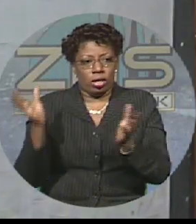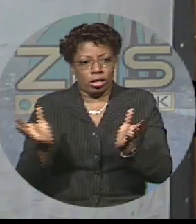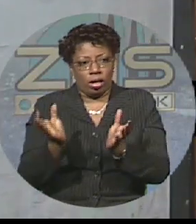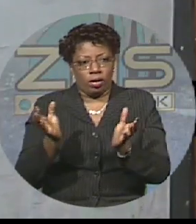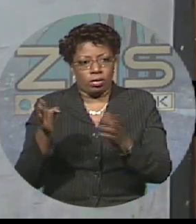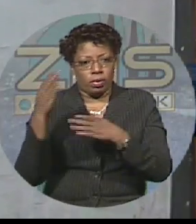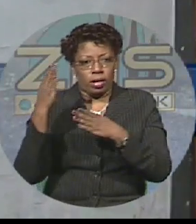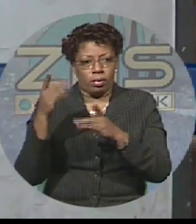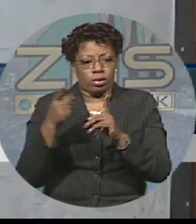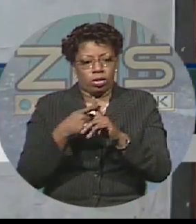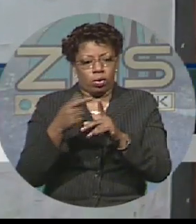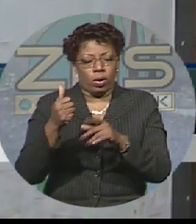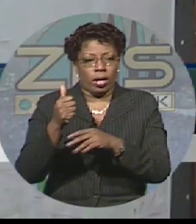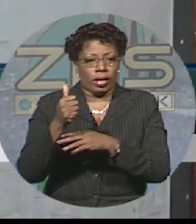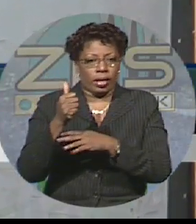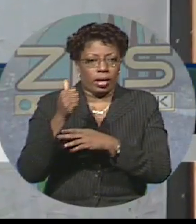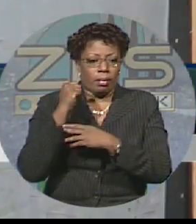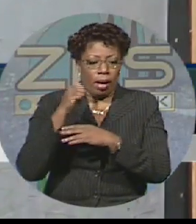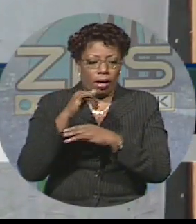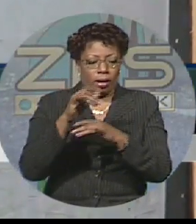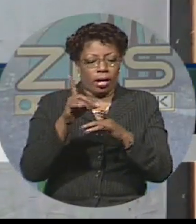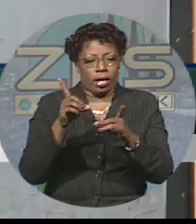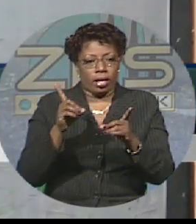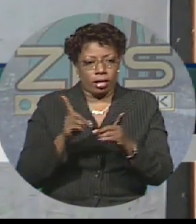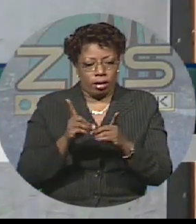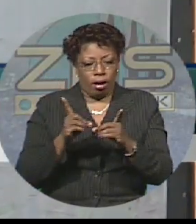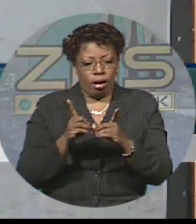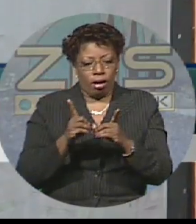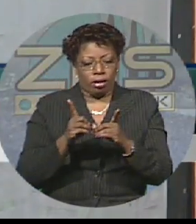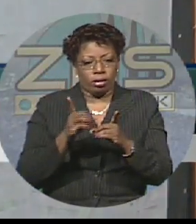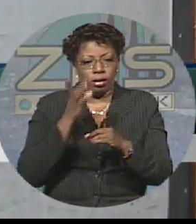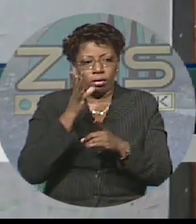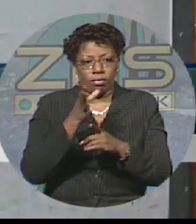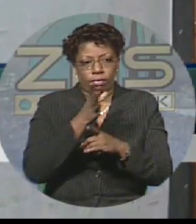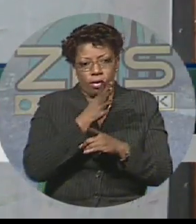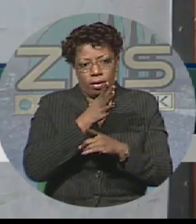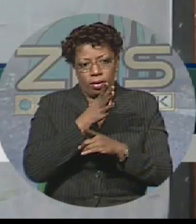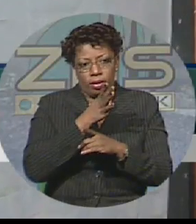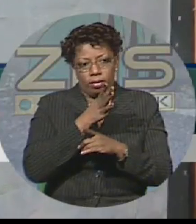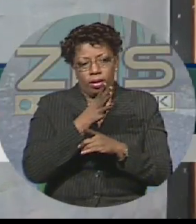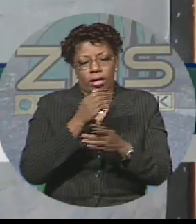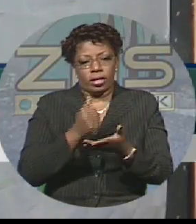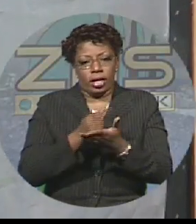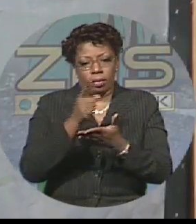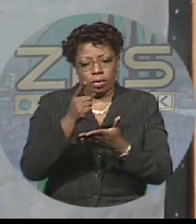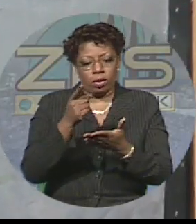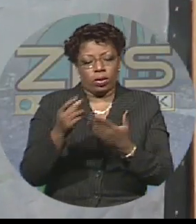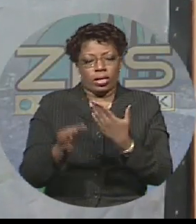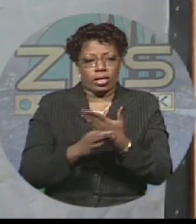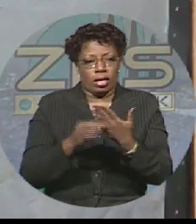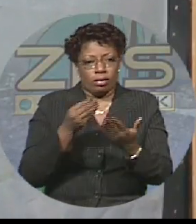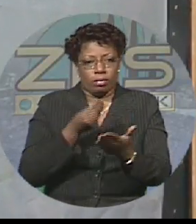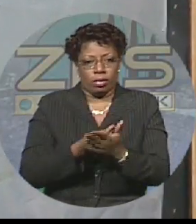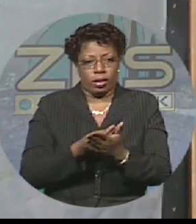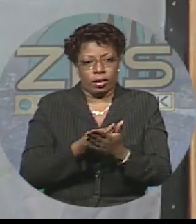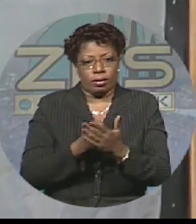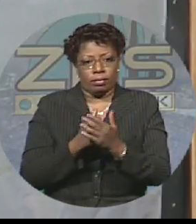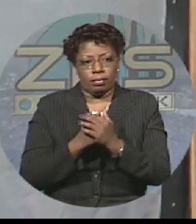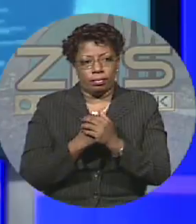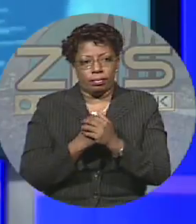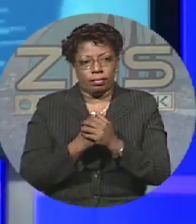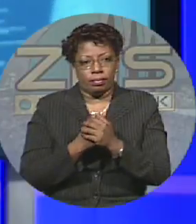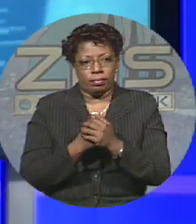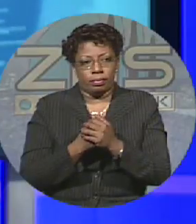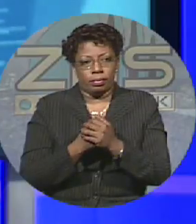Bahamians to get involved in backyard farming, as you can not only produce your own food, but save money. LeDaunne Davis, ZNS Network